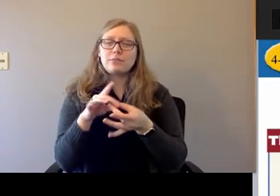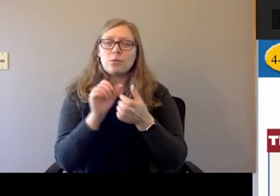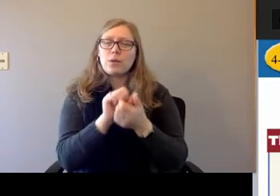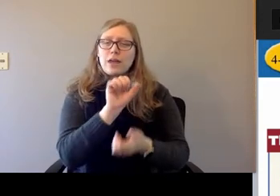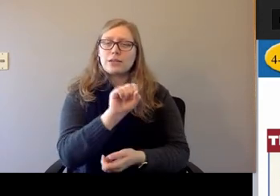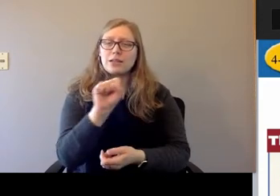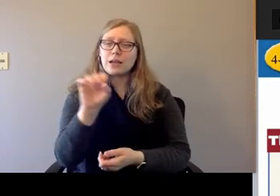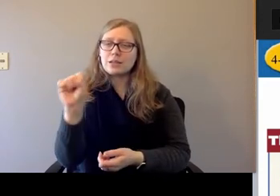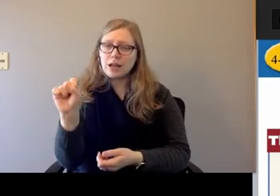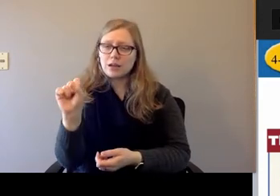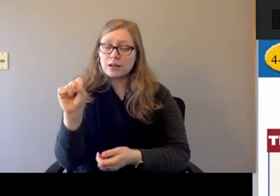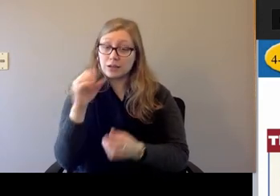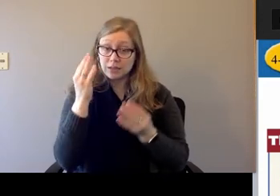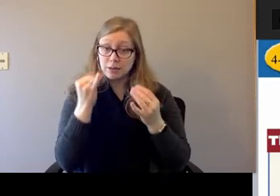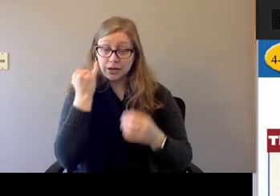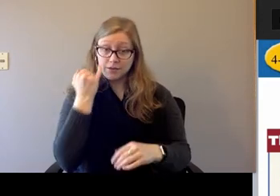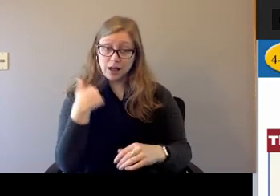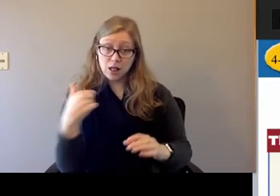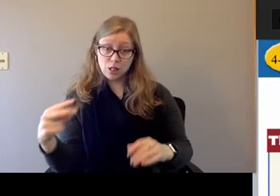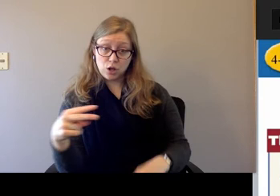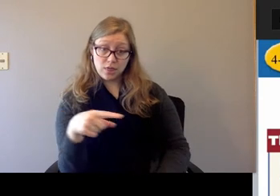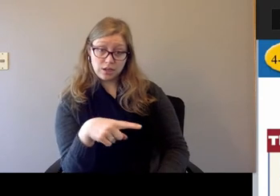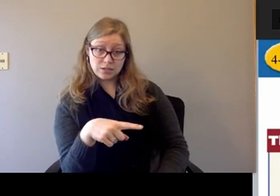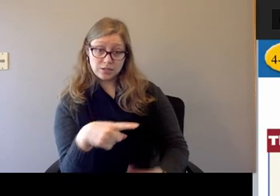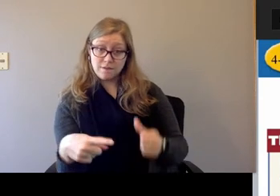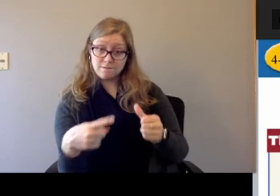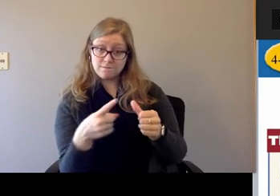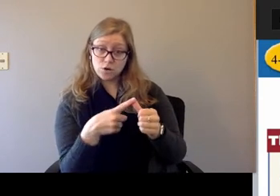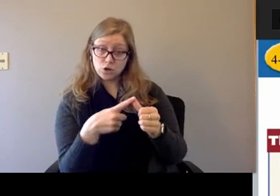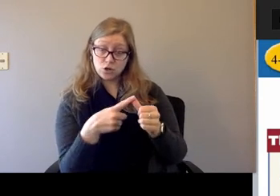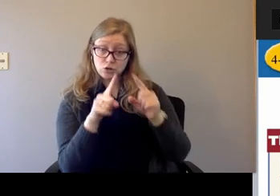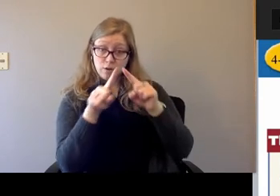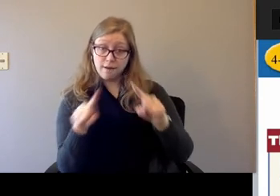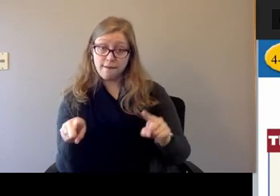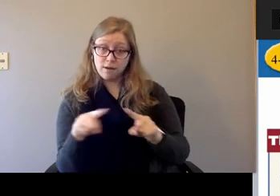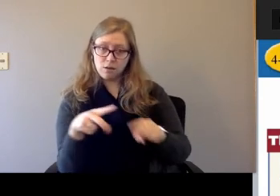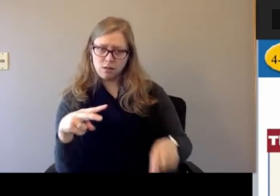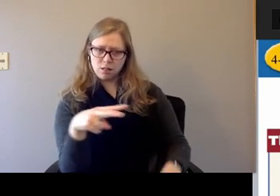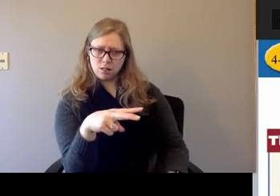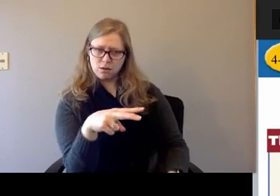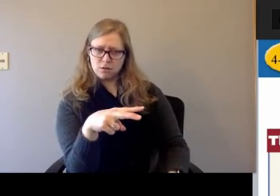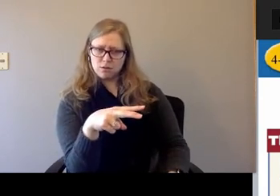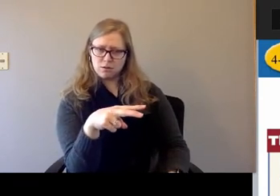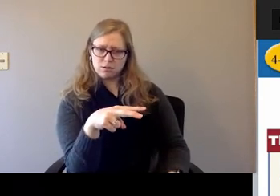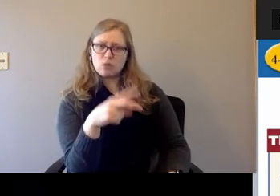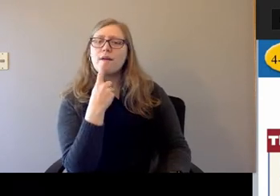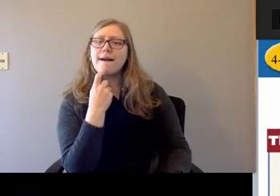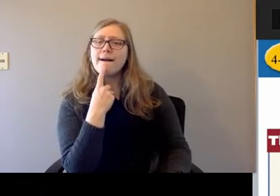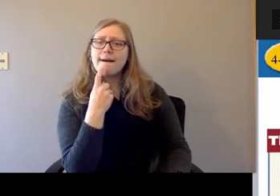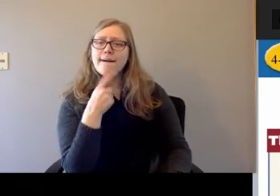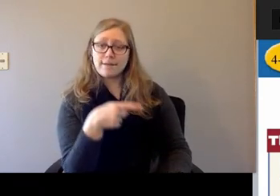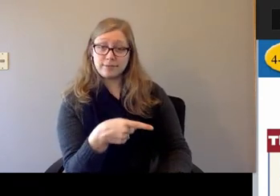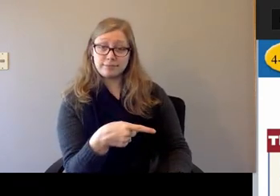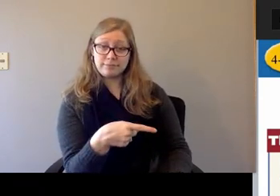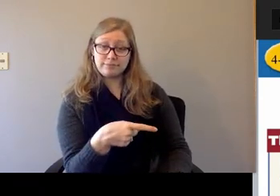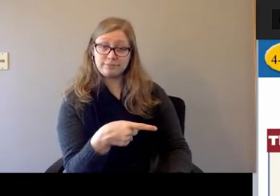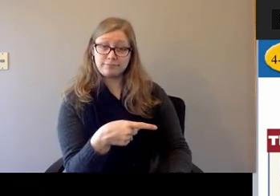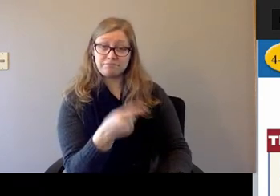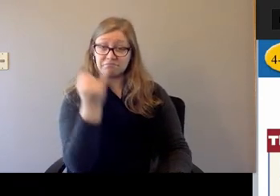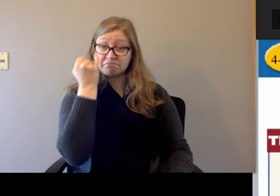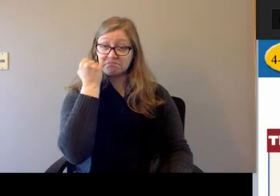I look at this first triangle here, I'm going to shade it in red. If I